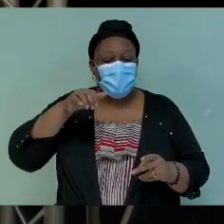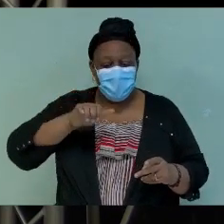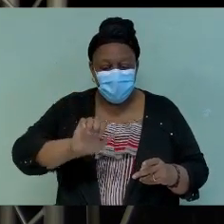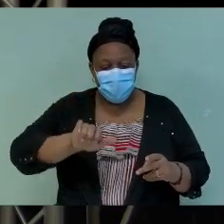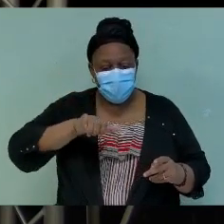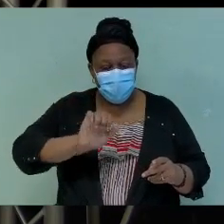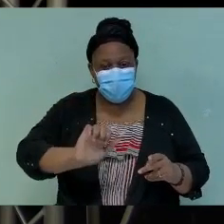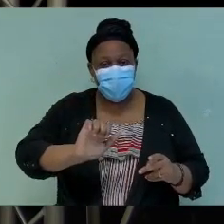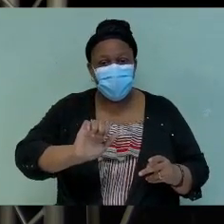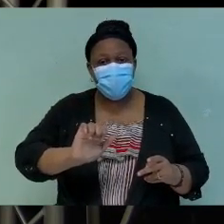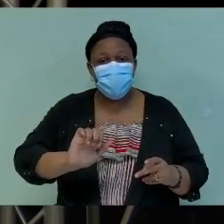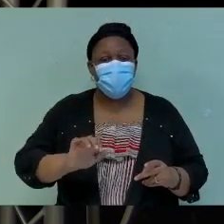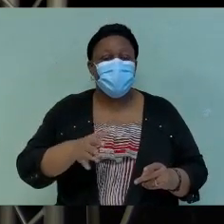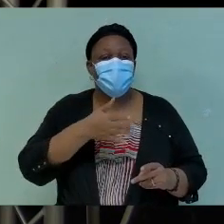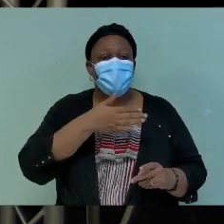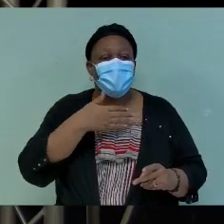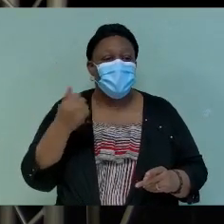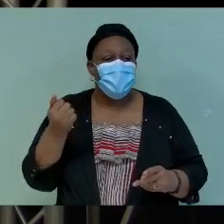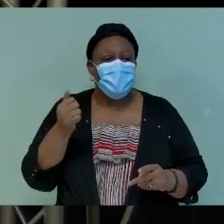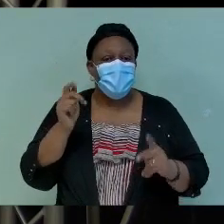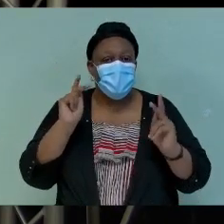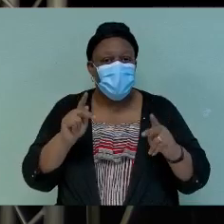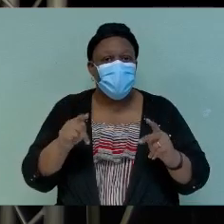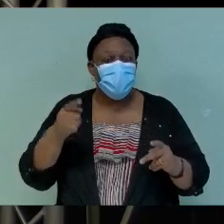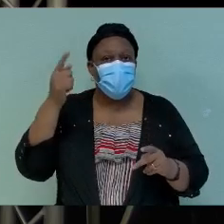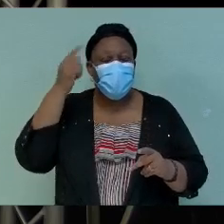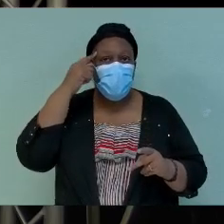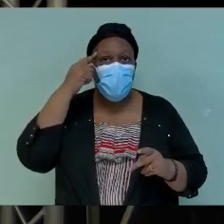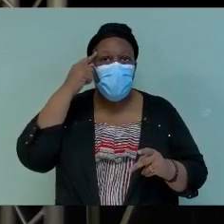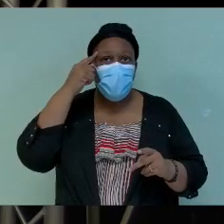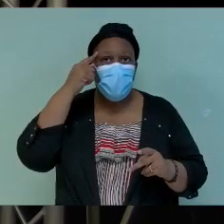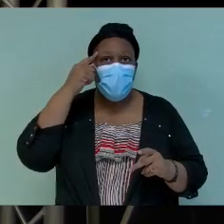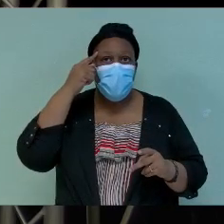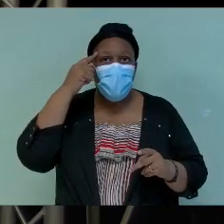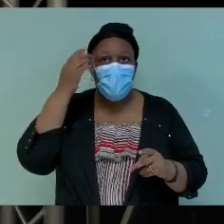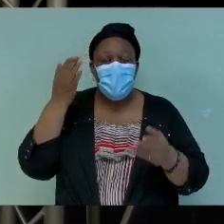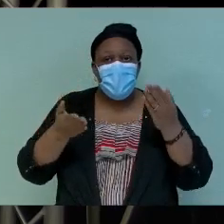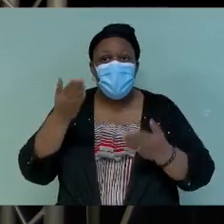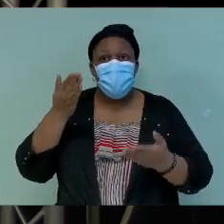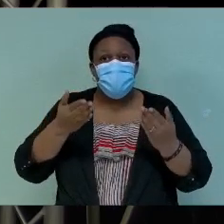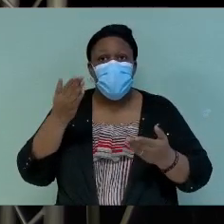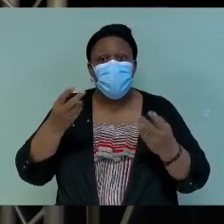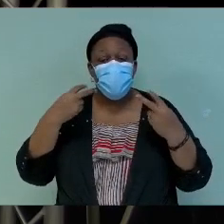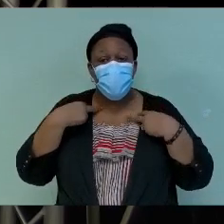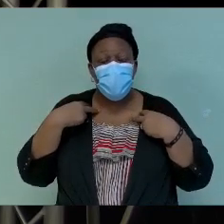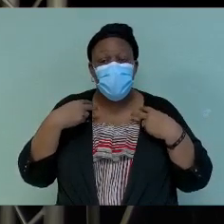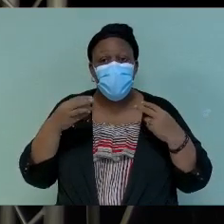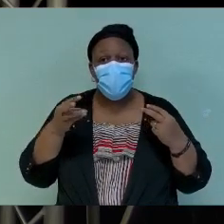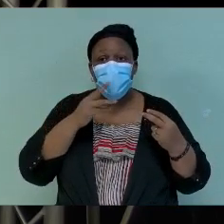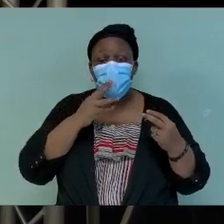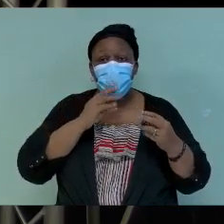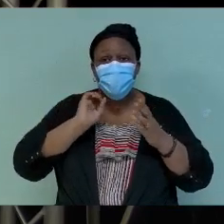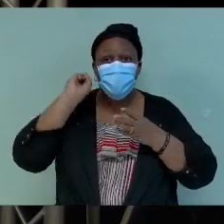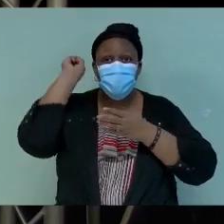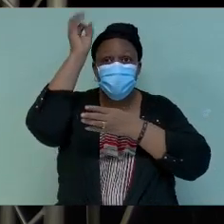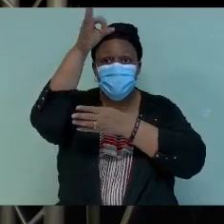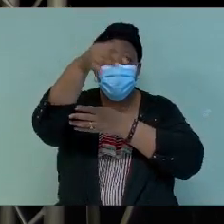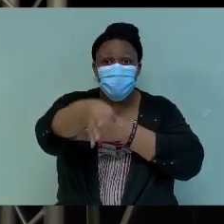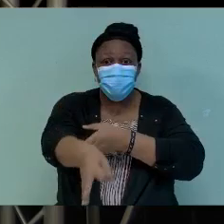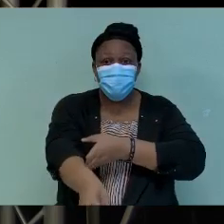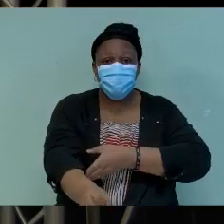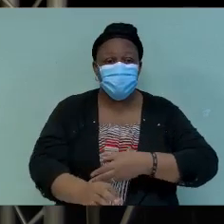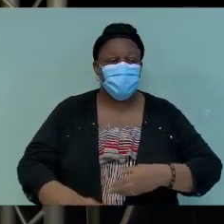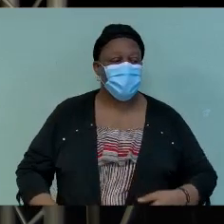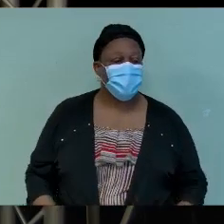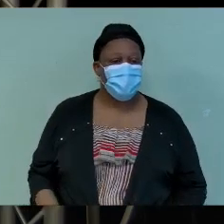a lot of the phone calls that was received at the NEOC and 911 would have been